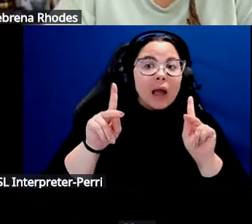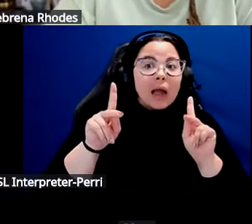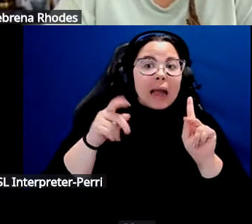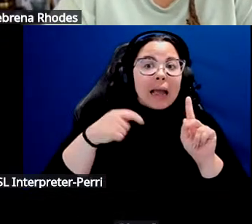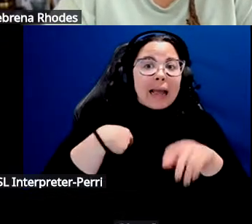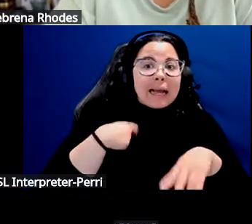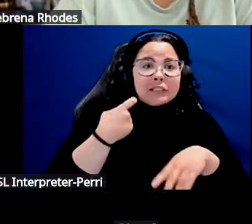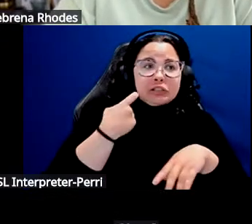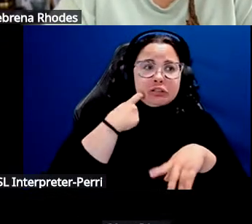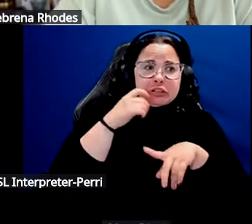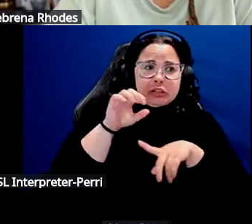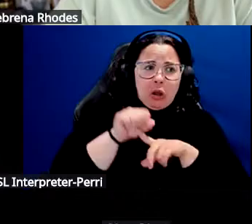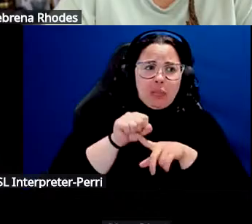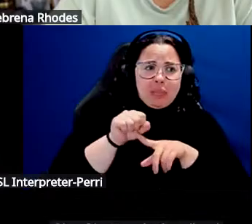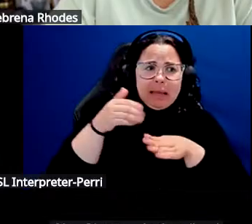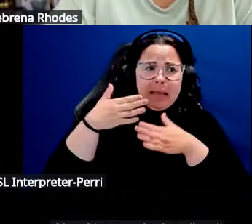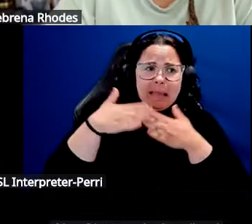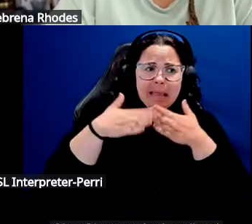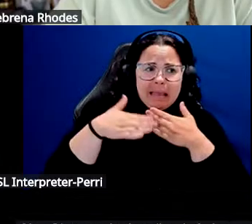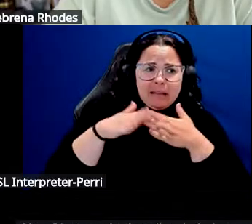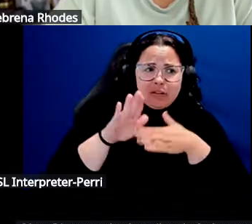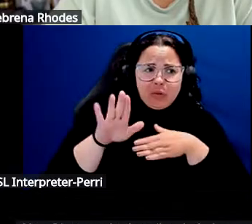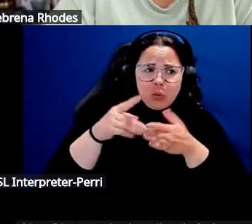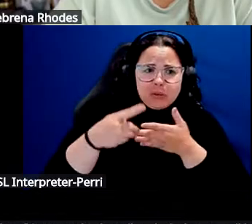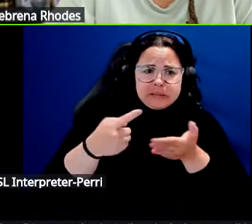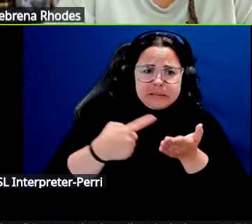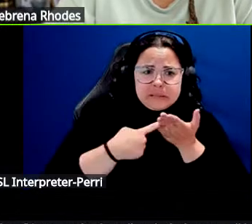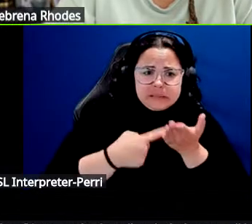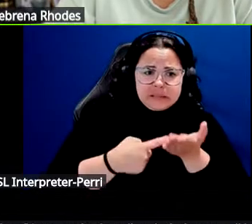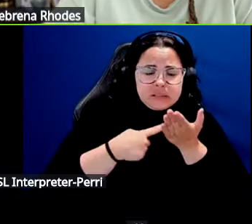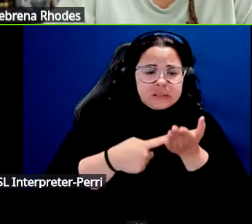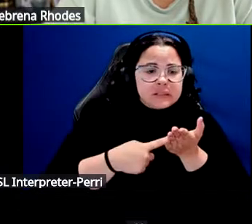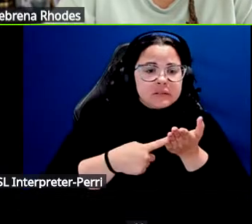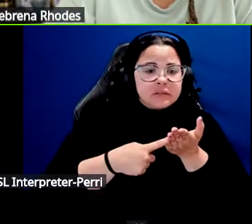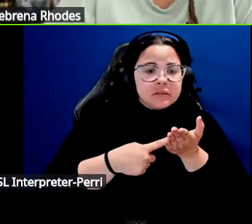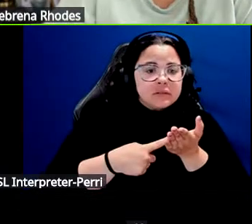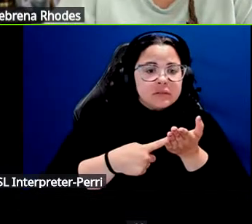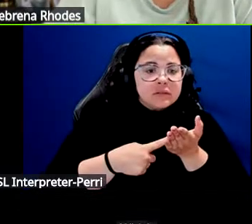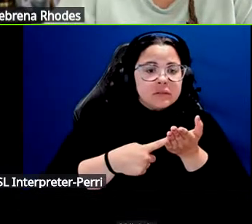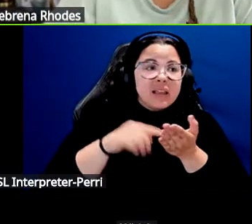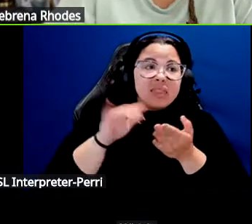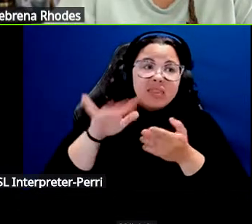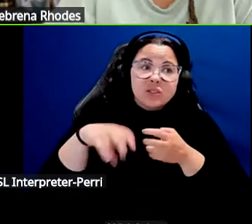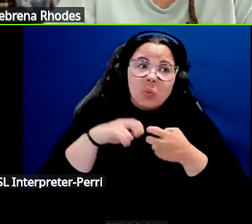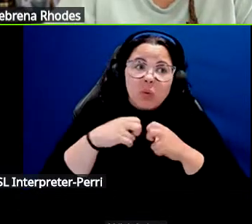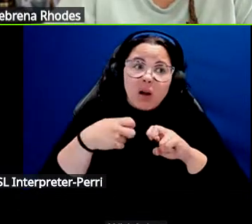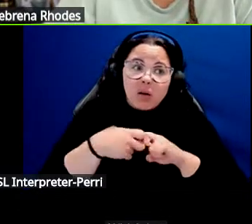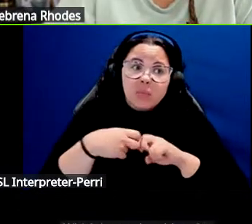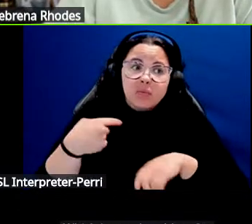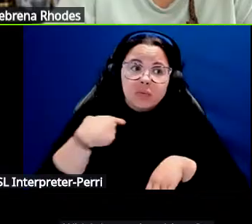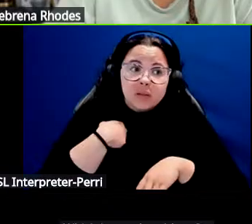just caught the tail end of what you all just did, which is a real problem for me.